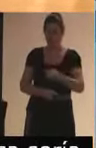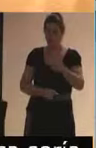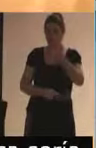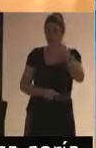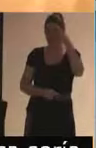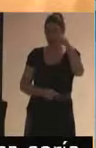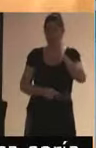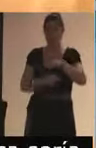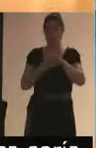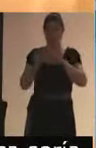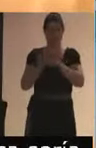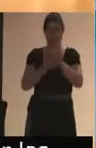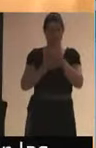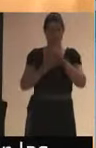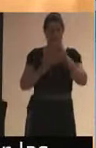metrics,